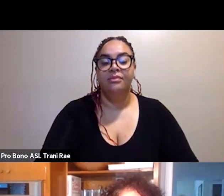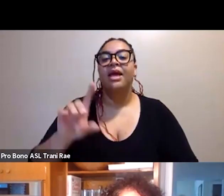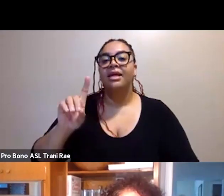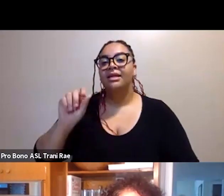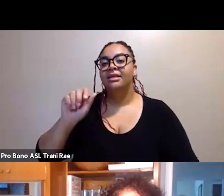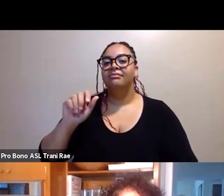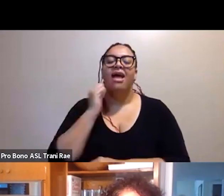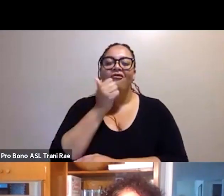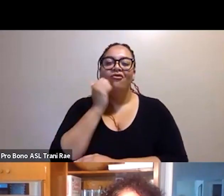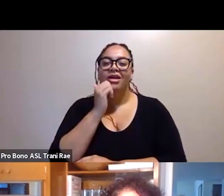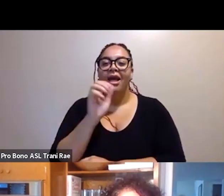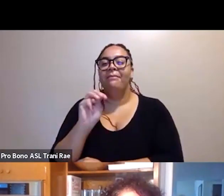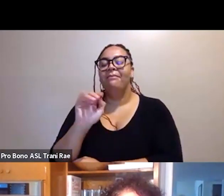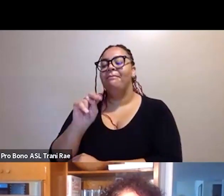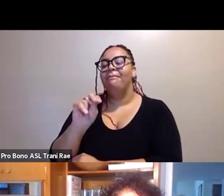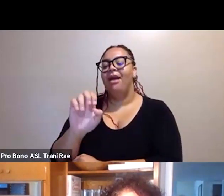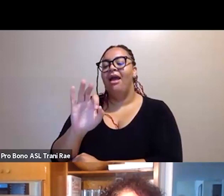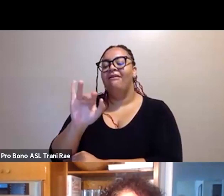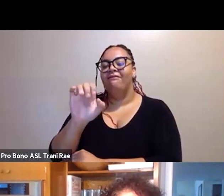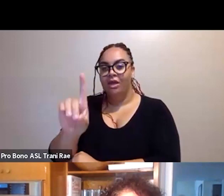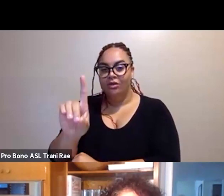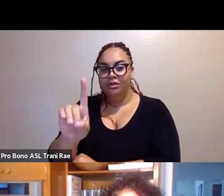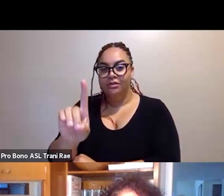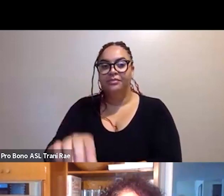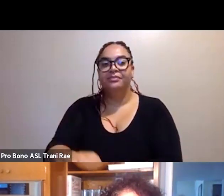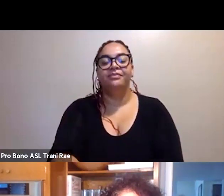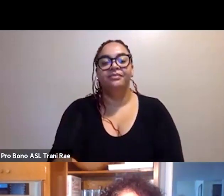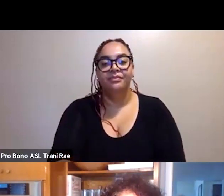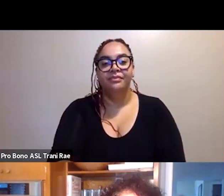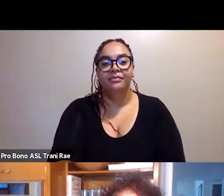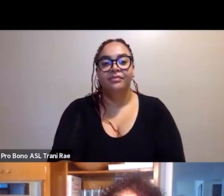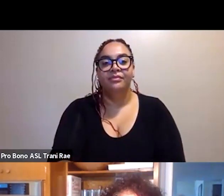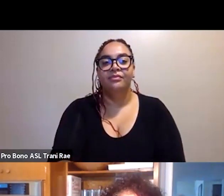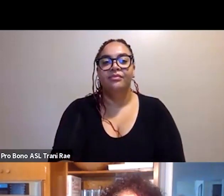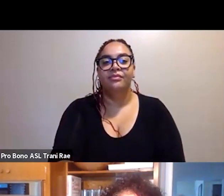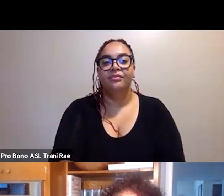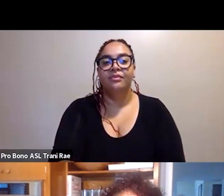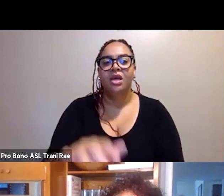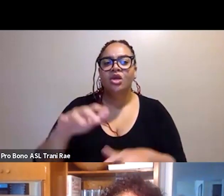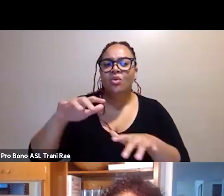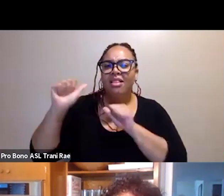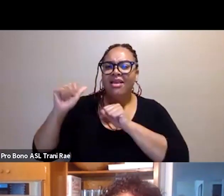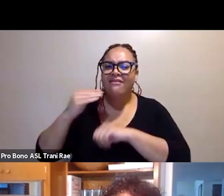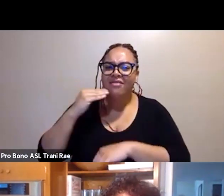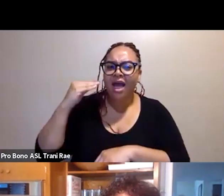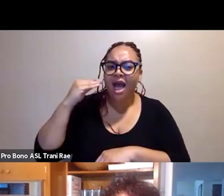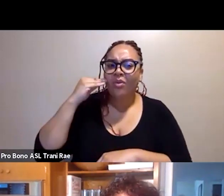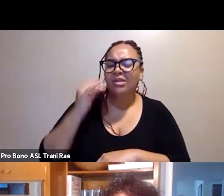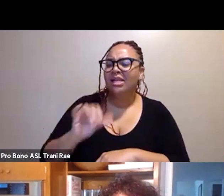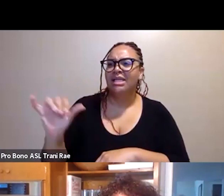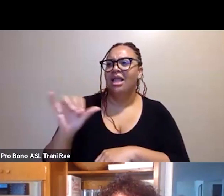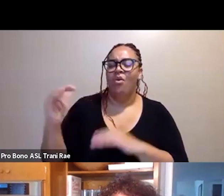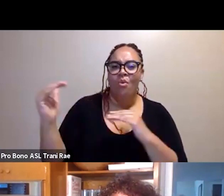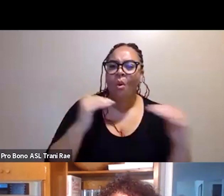To step out of the house is to enter the field of battle. Drive by humiliation.